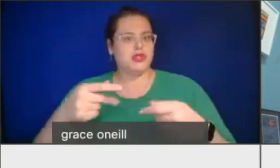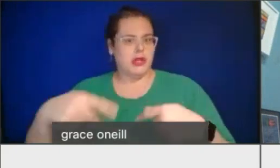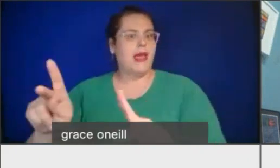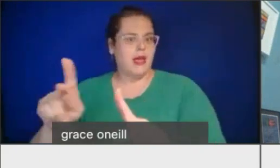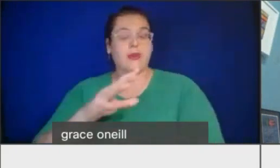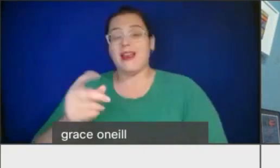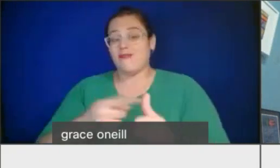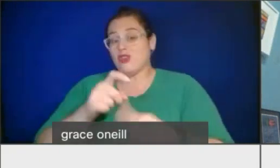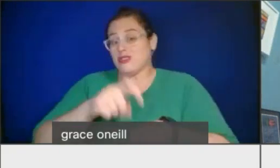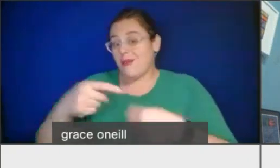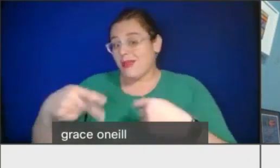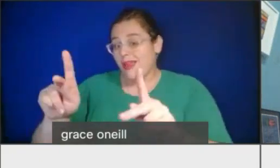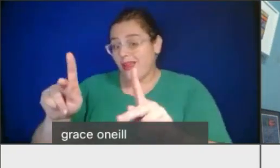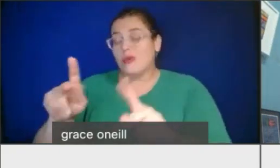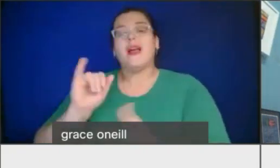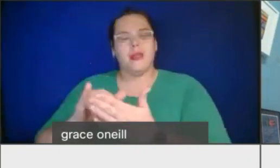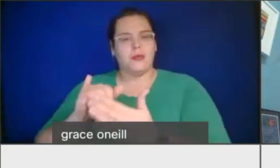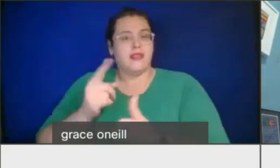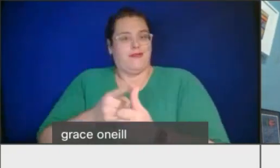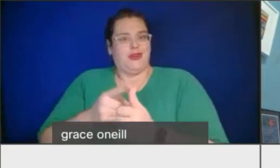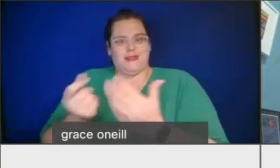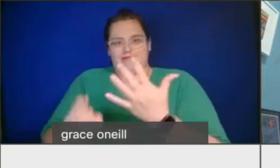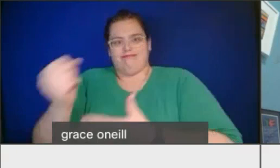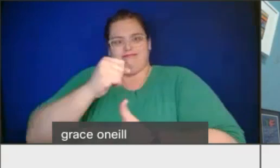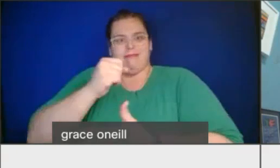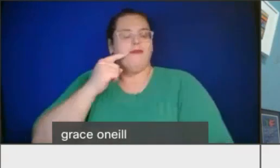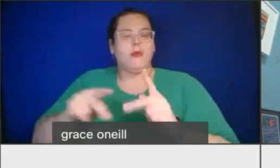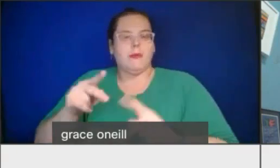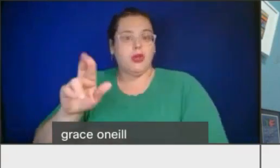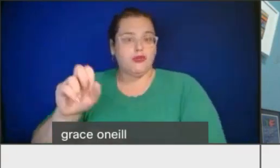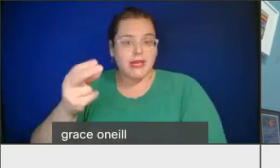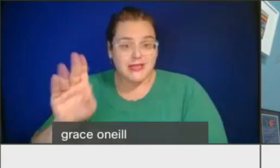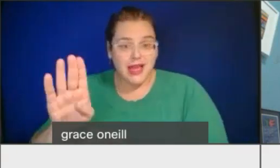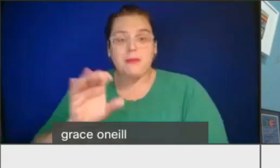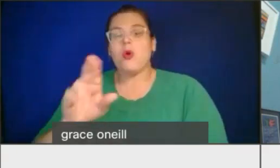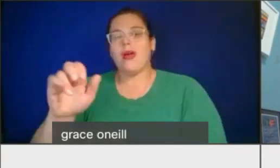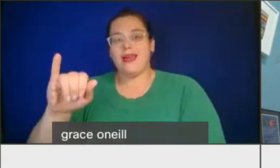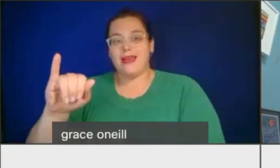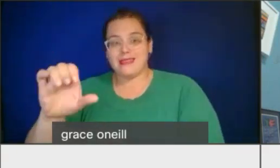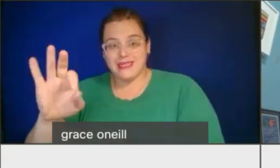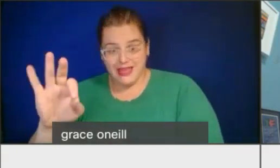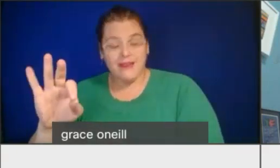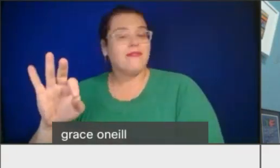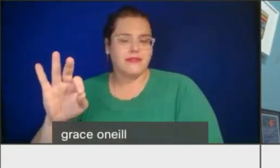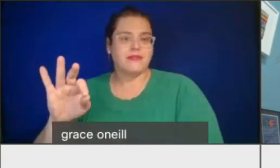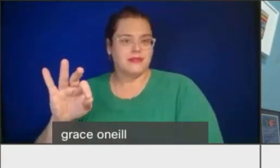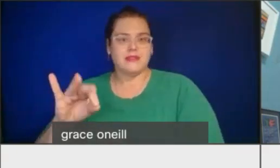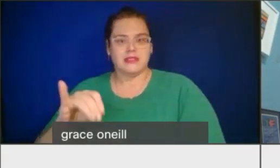it, it was for folks who were either had health issues or living